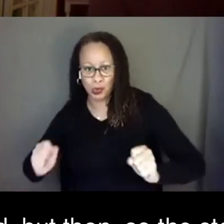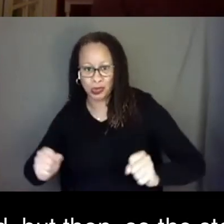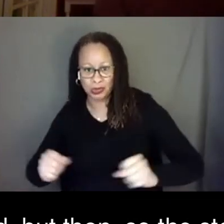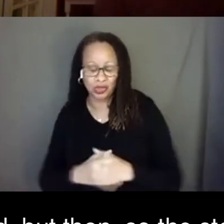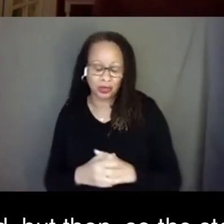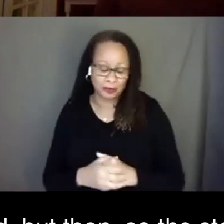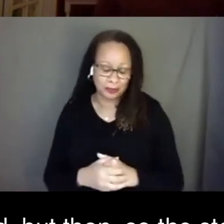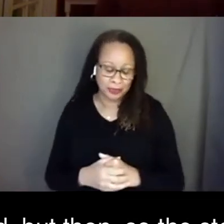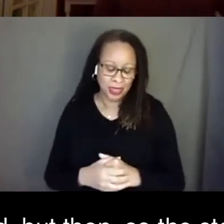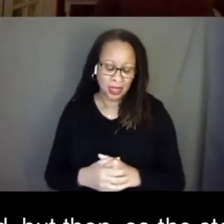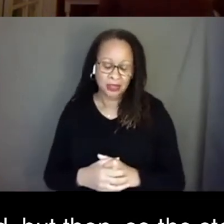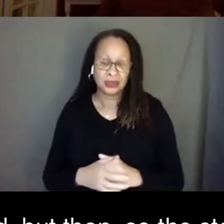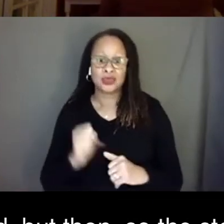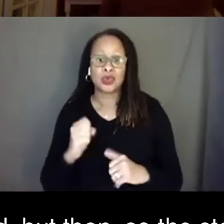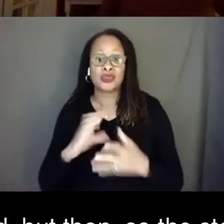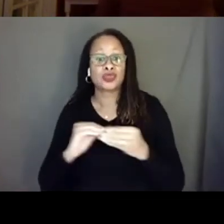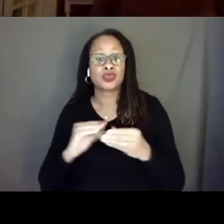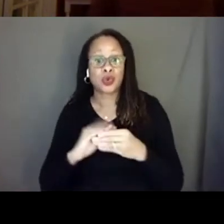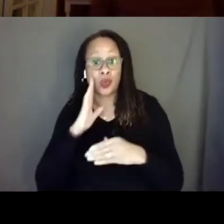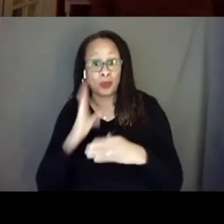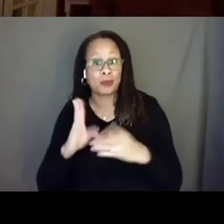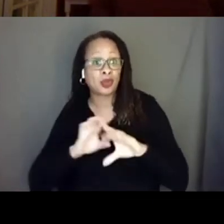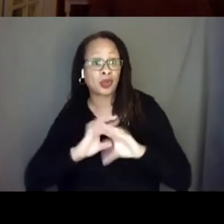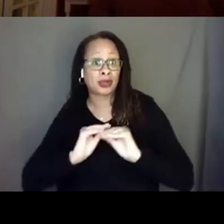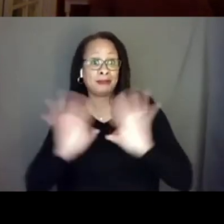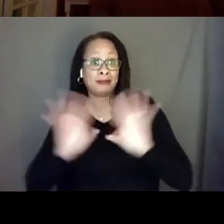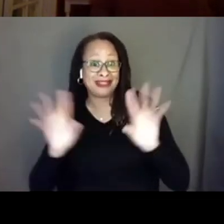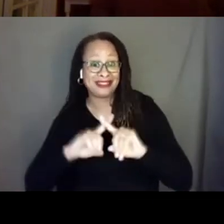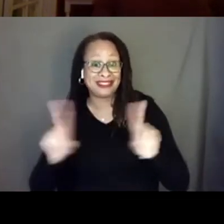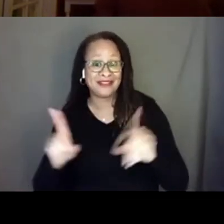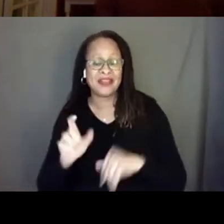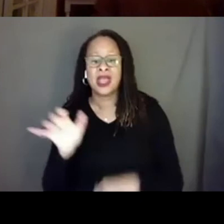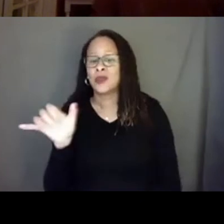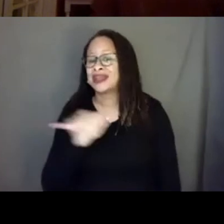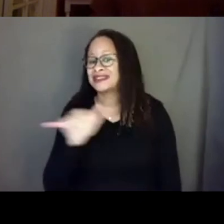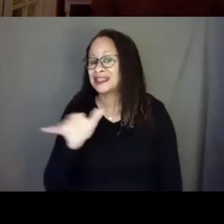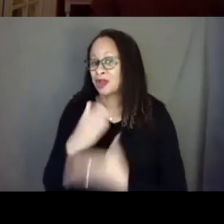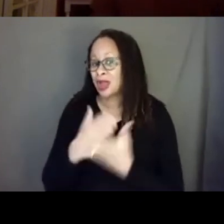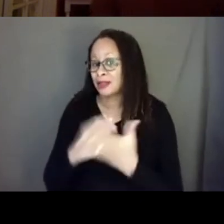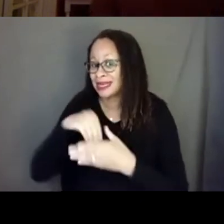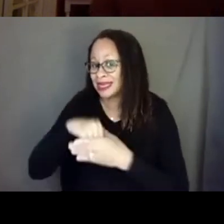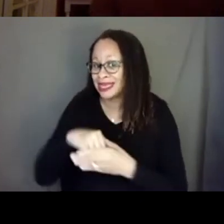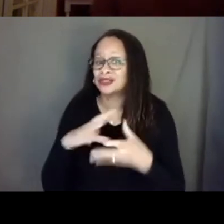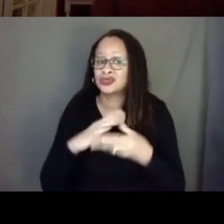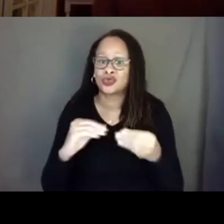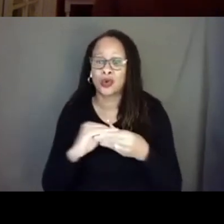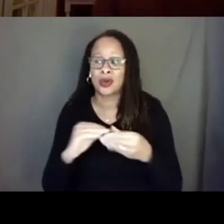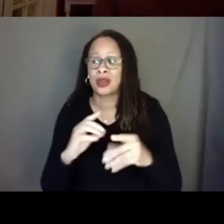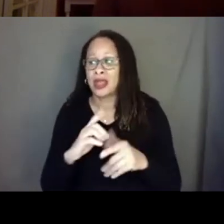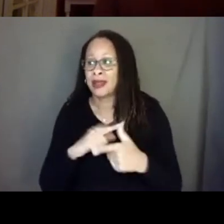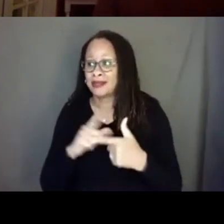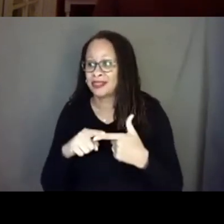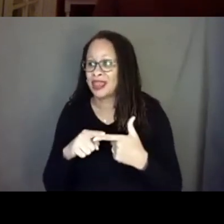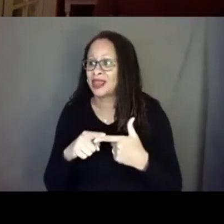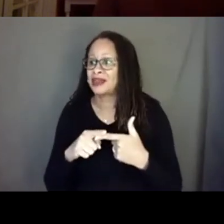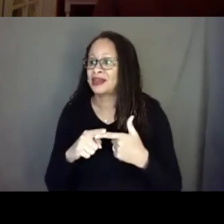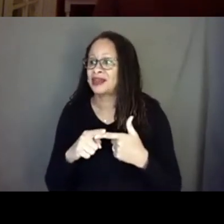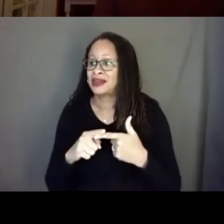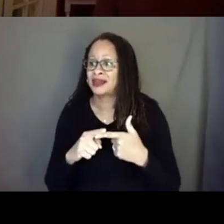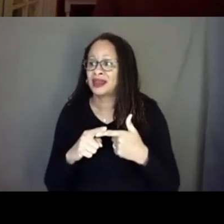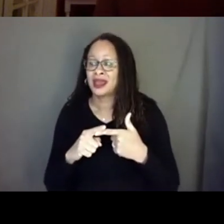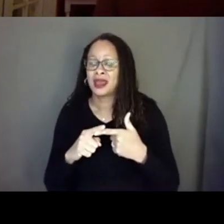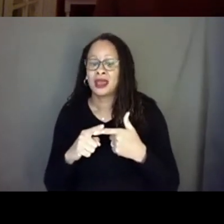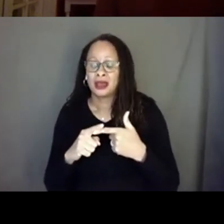So the story will be completely different. We had a similar element in the story, but then my girlfriends who are, you